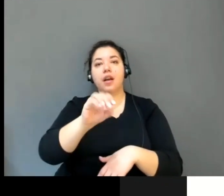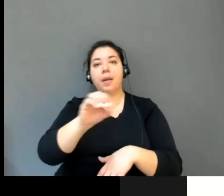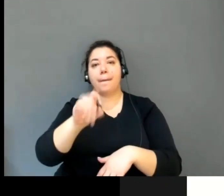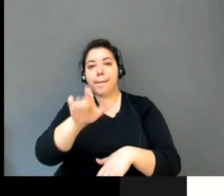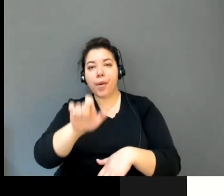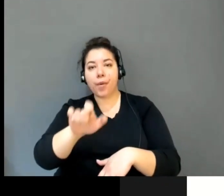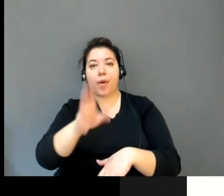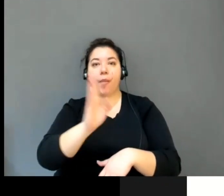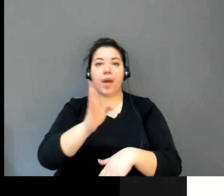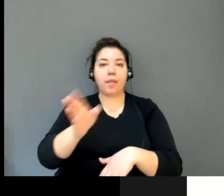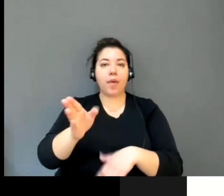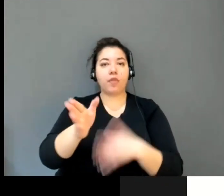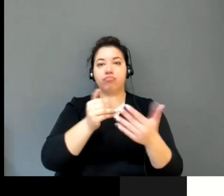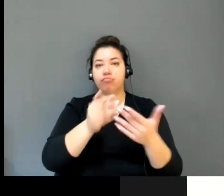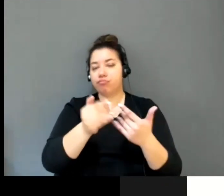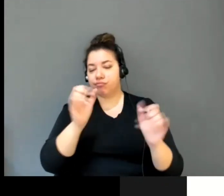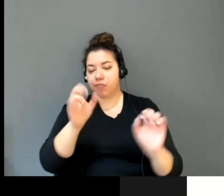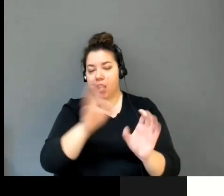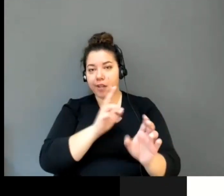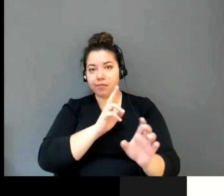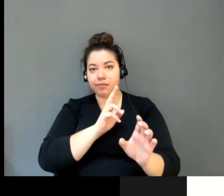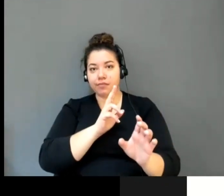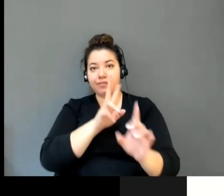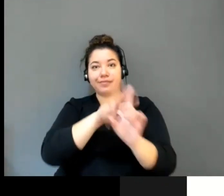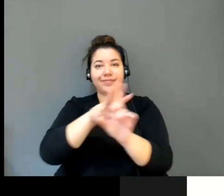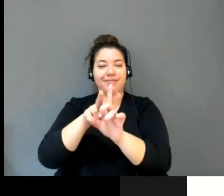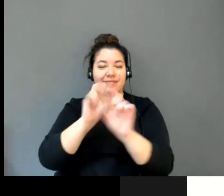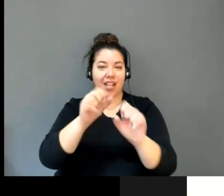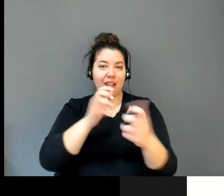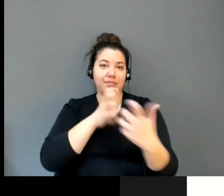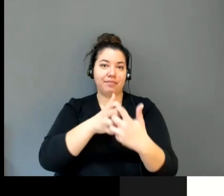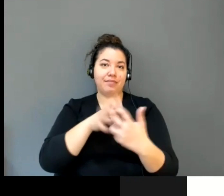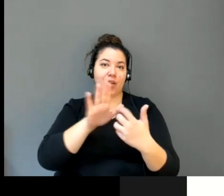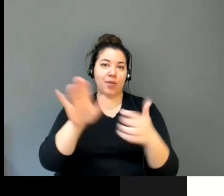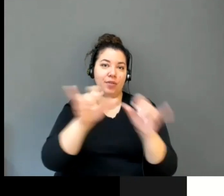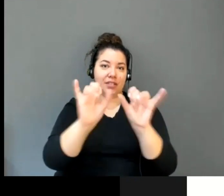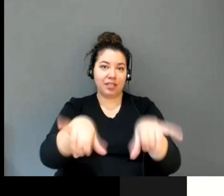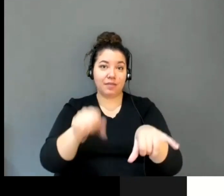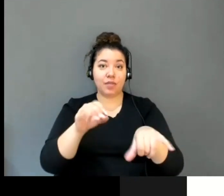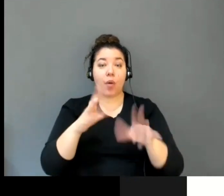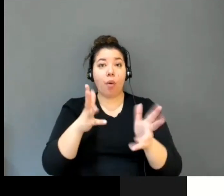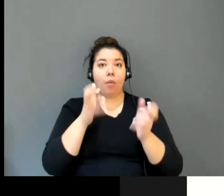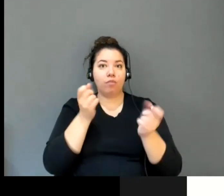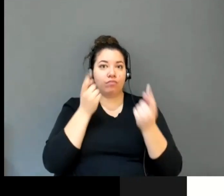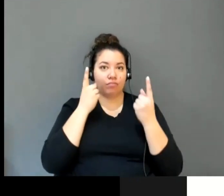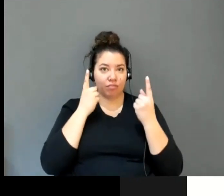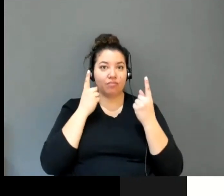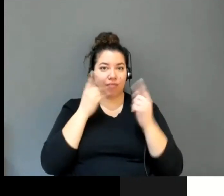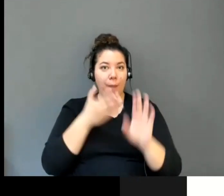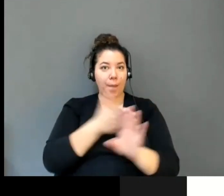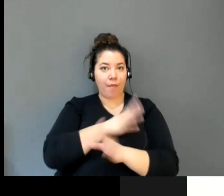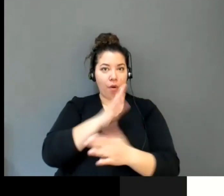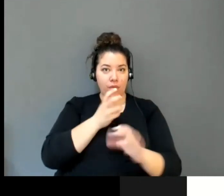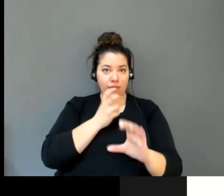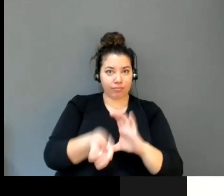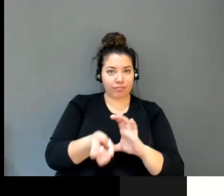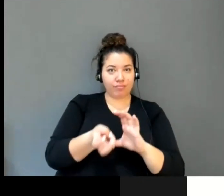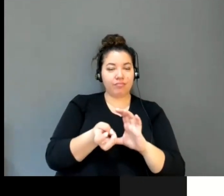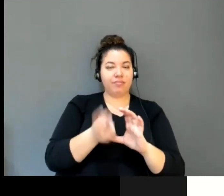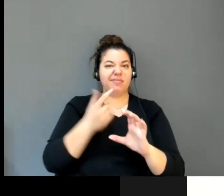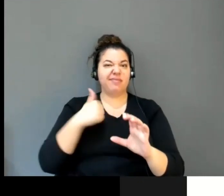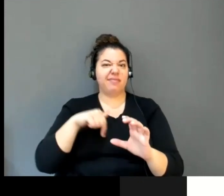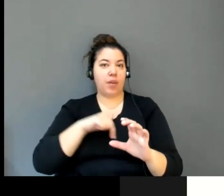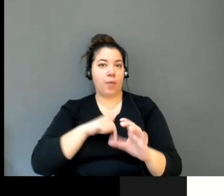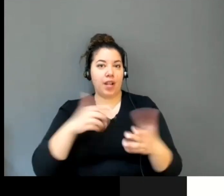whatever it is you're on, this content integrates in. So I wanted you to understand, before we dive in today, what it is we do. And some of the